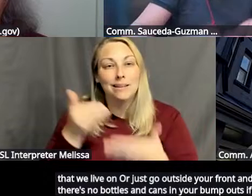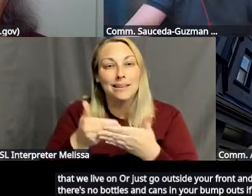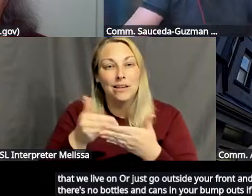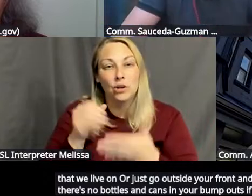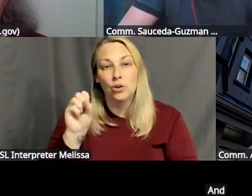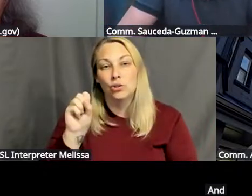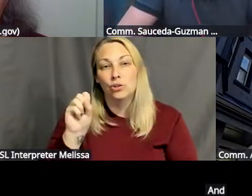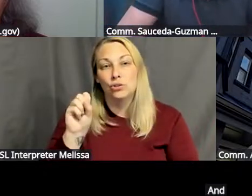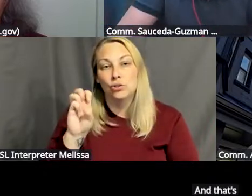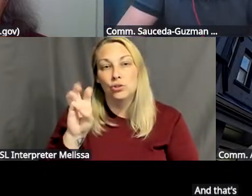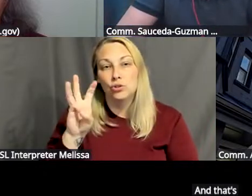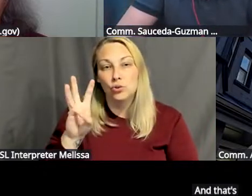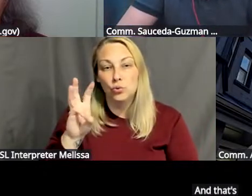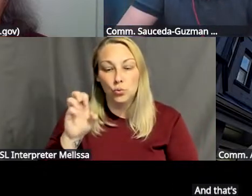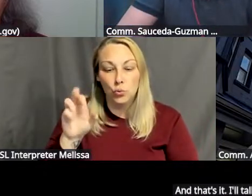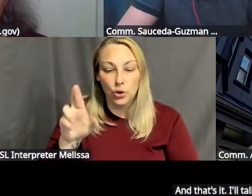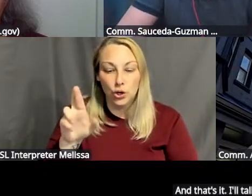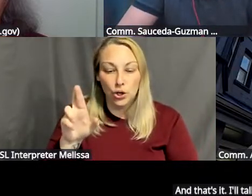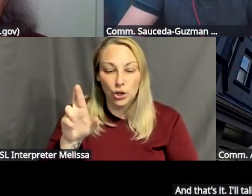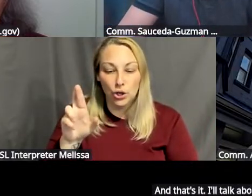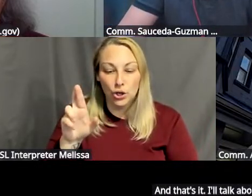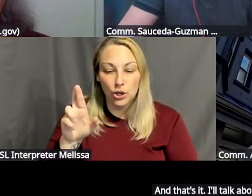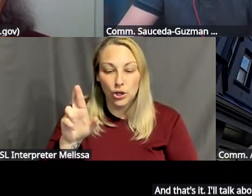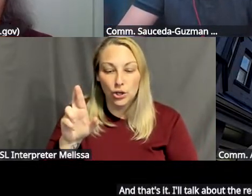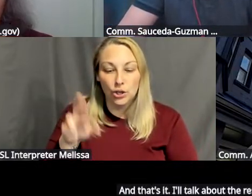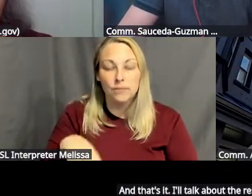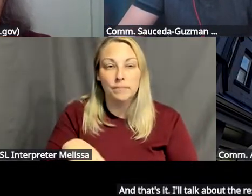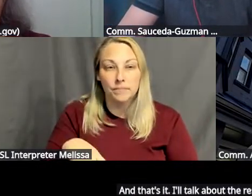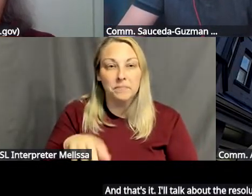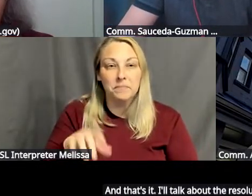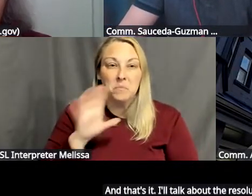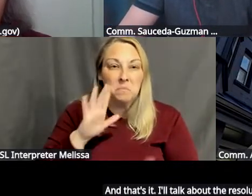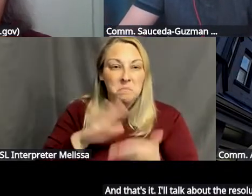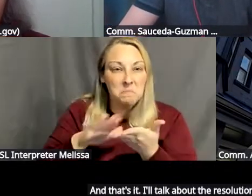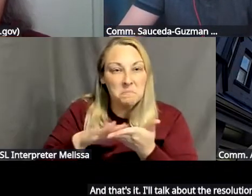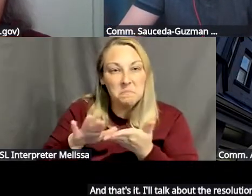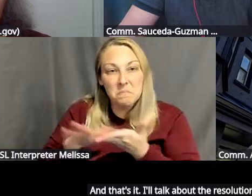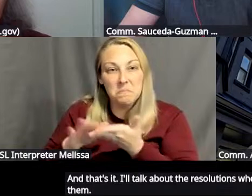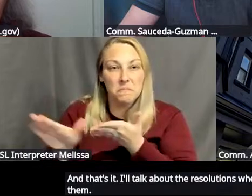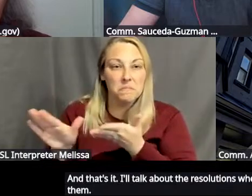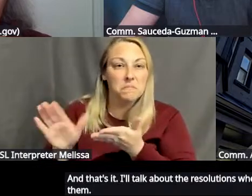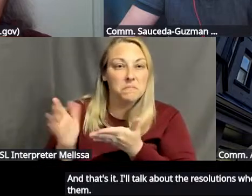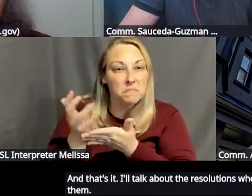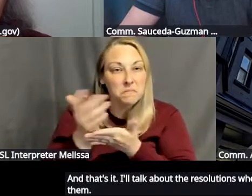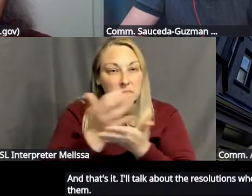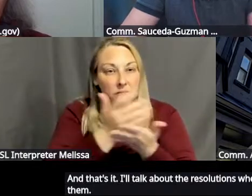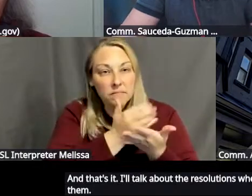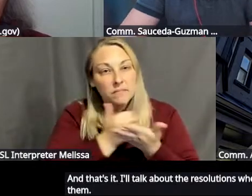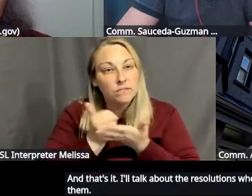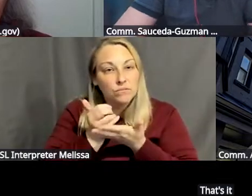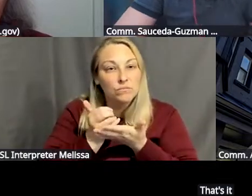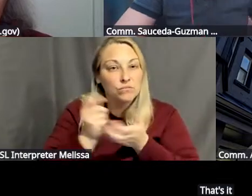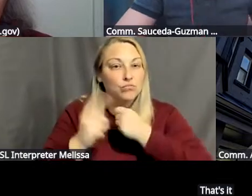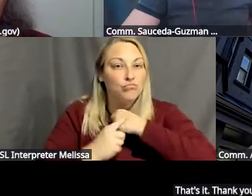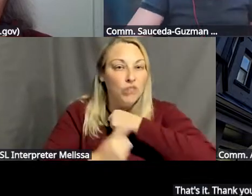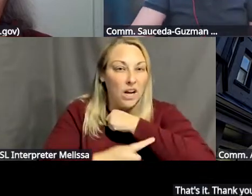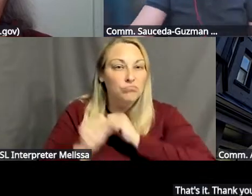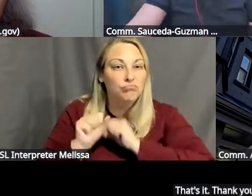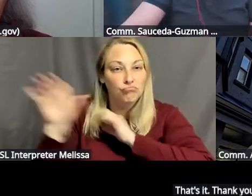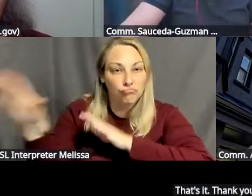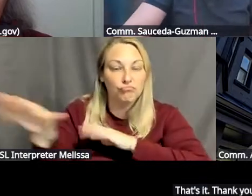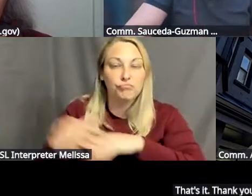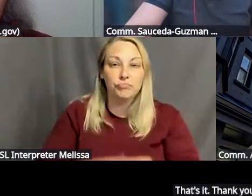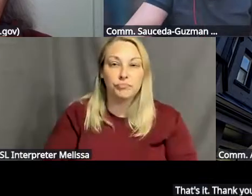that's it. I'll talk about the resolutions when it's my turn to talk about them, but that's it. Thank you.